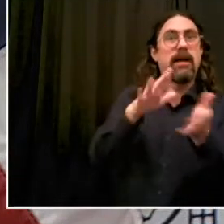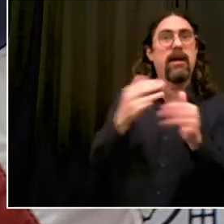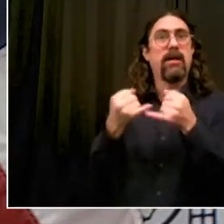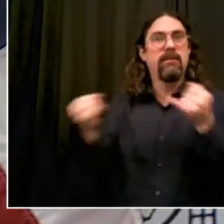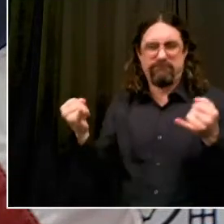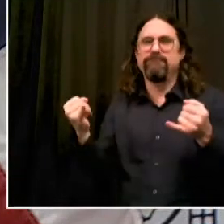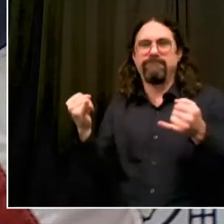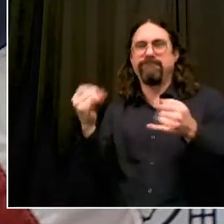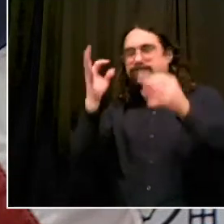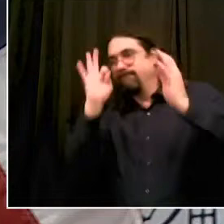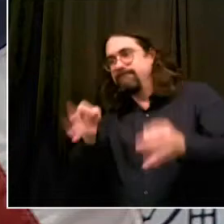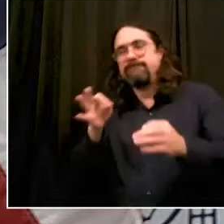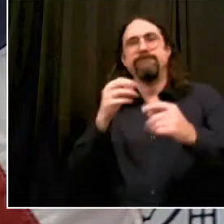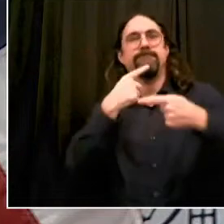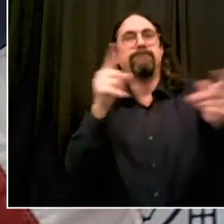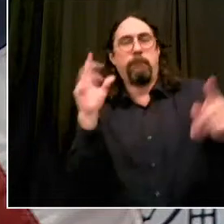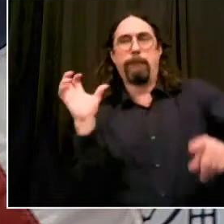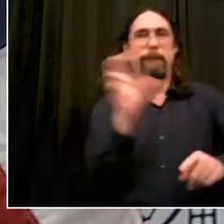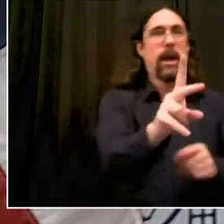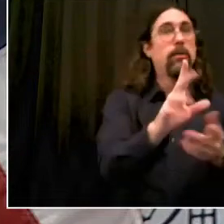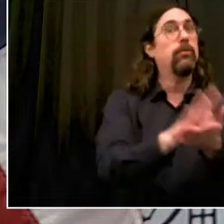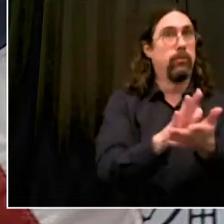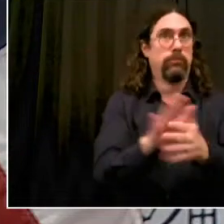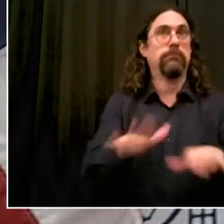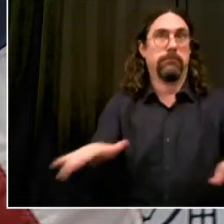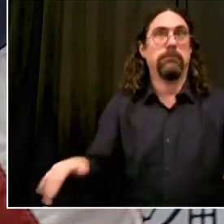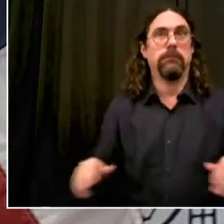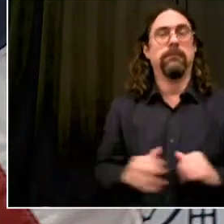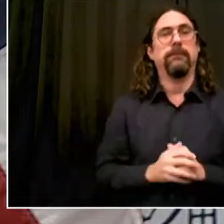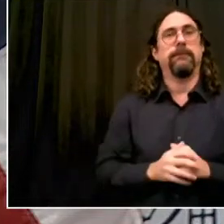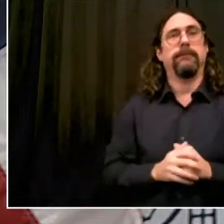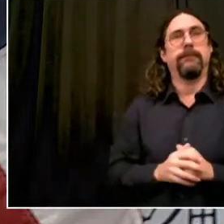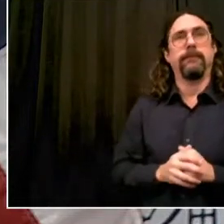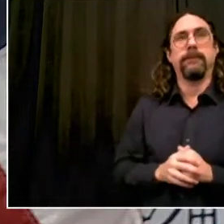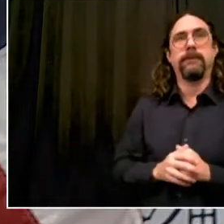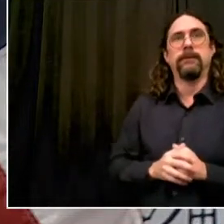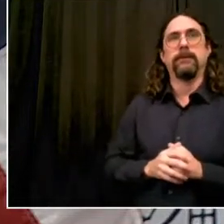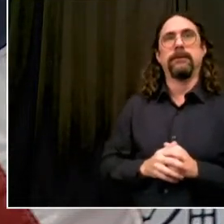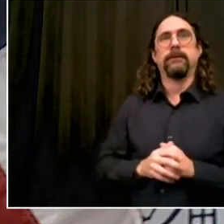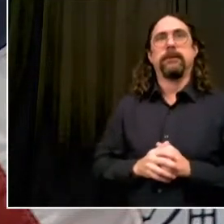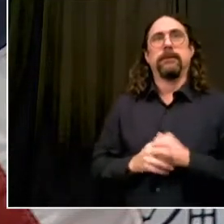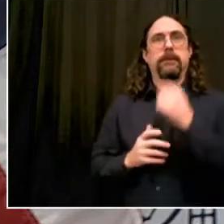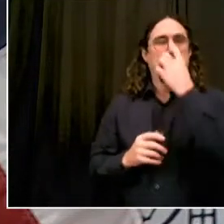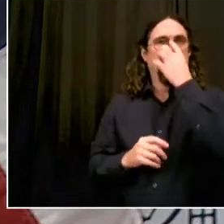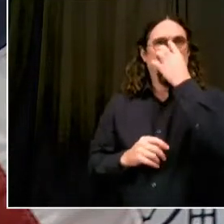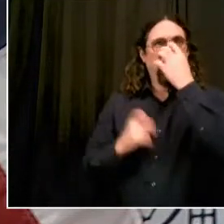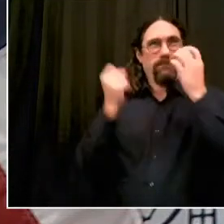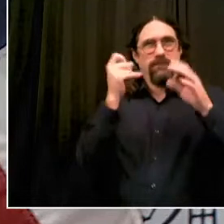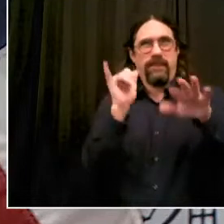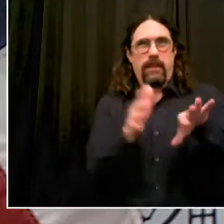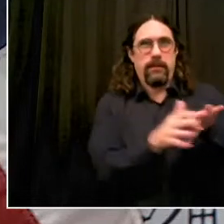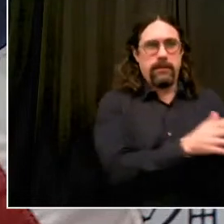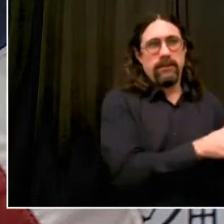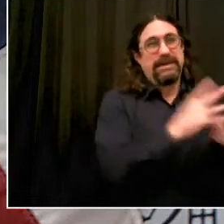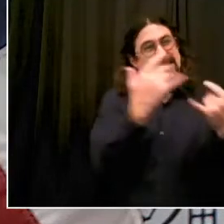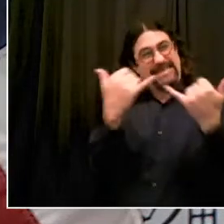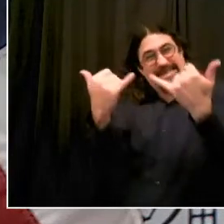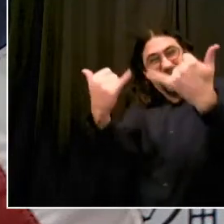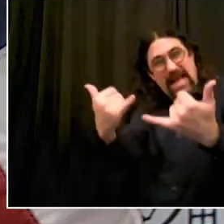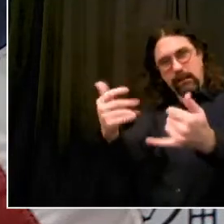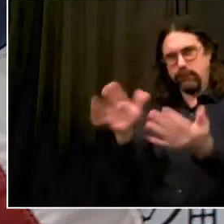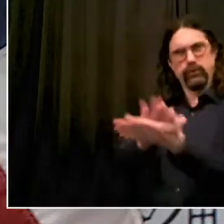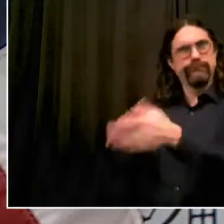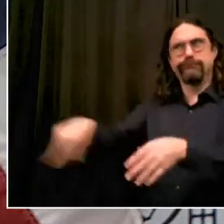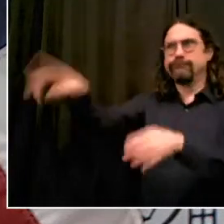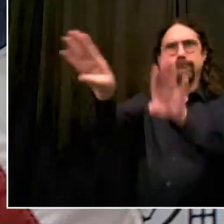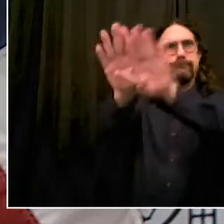coming as early as December. And obviously will take some months to play out, but we need to see what's going to be happening with the vaccine. When